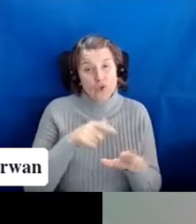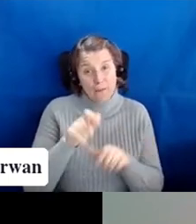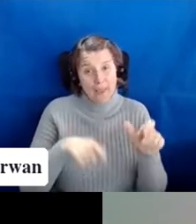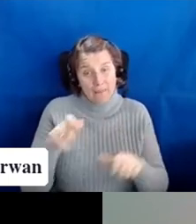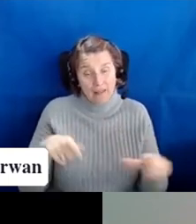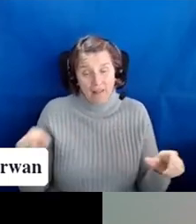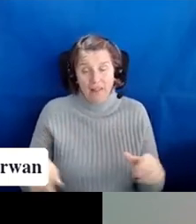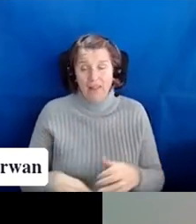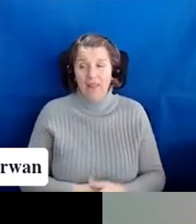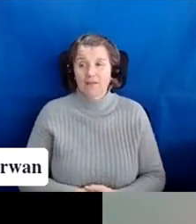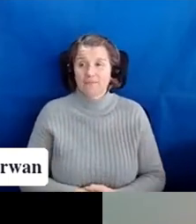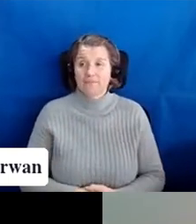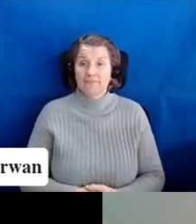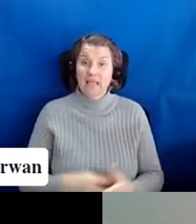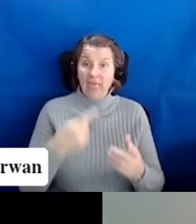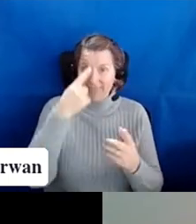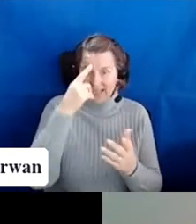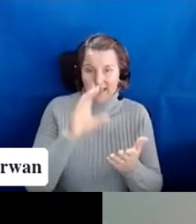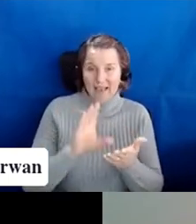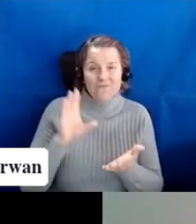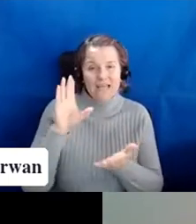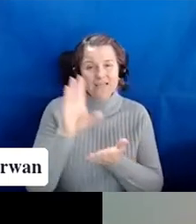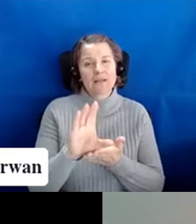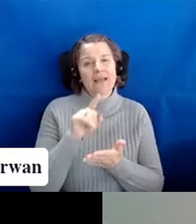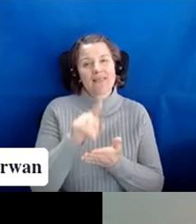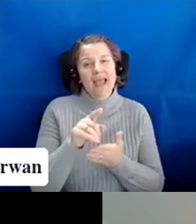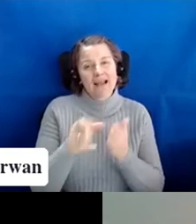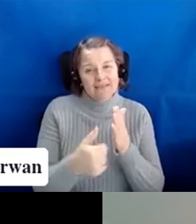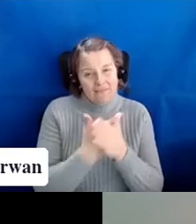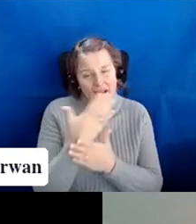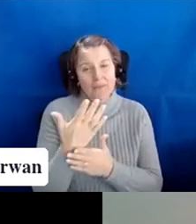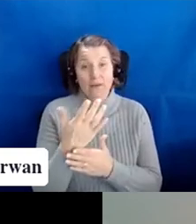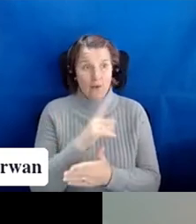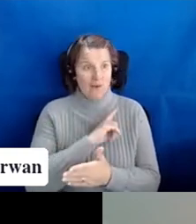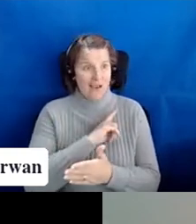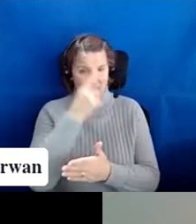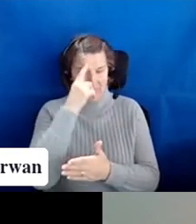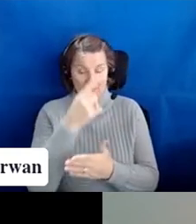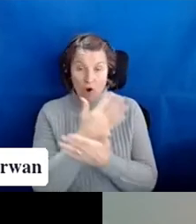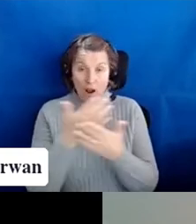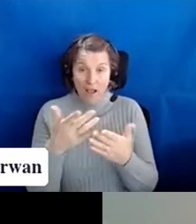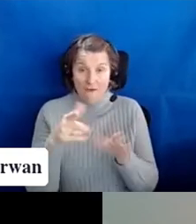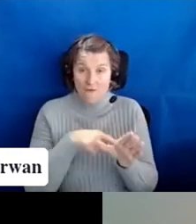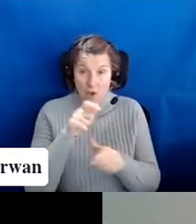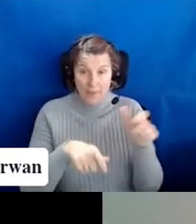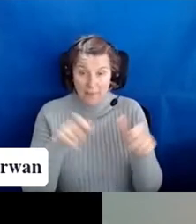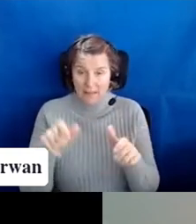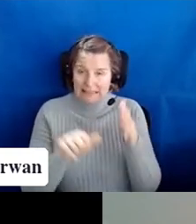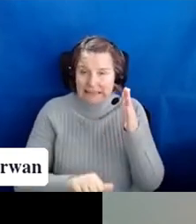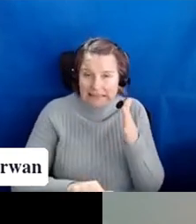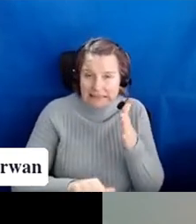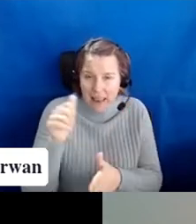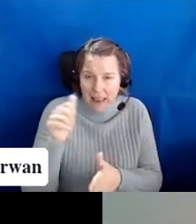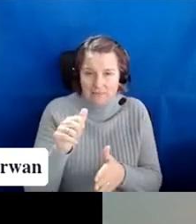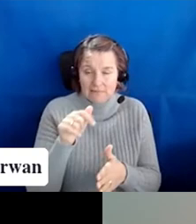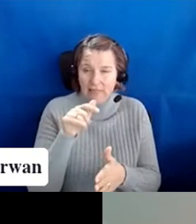it's about an investment in that development, because I think for a lot of young people, the talent is there. It's about instilling the confidence. It's